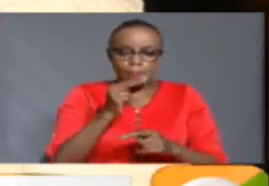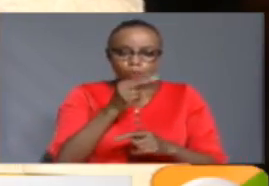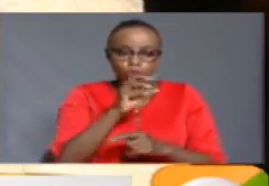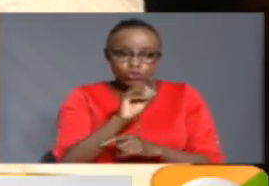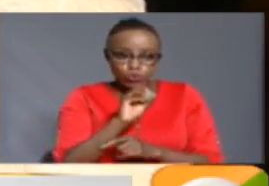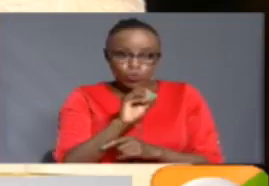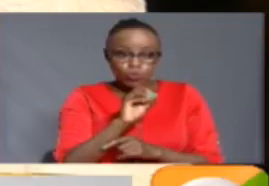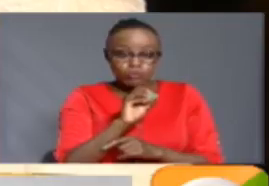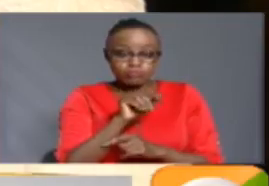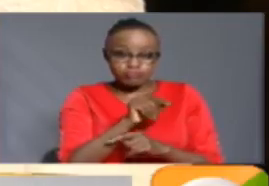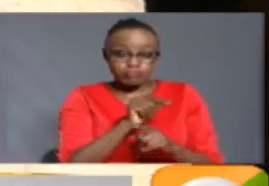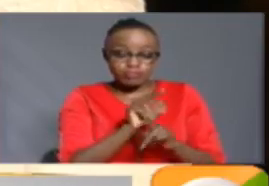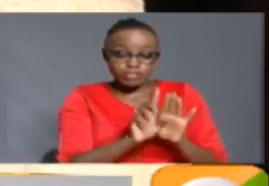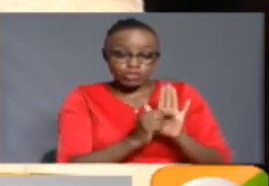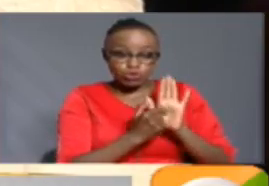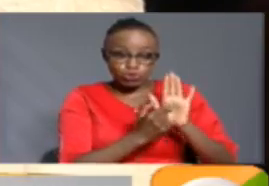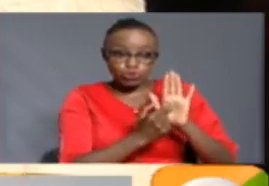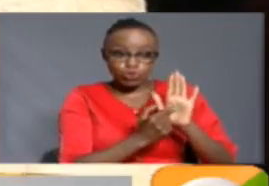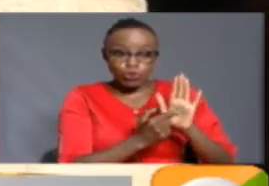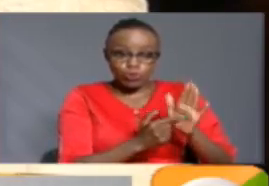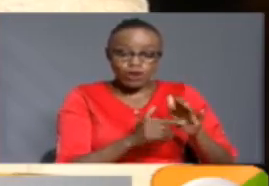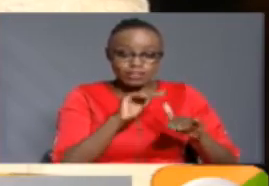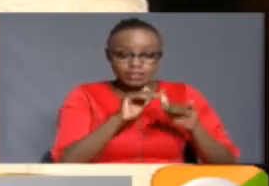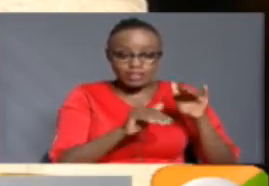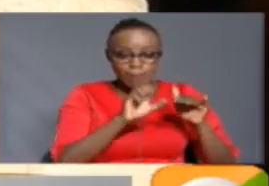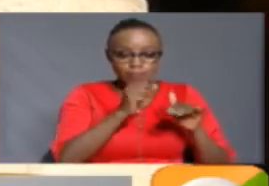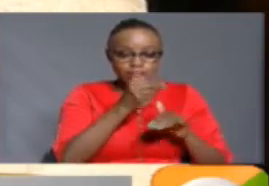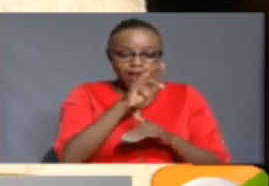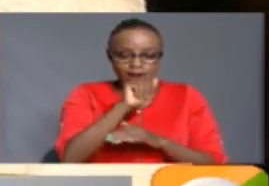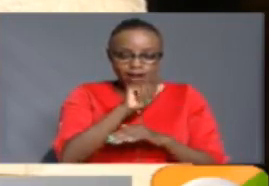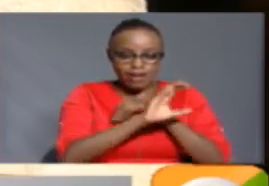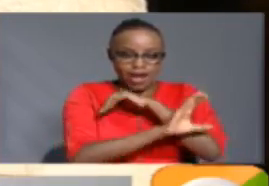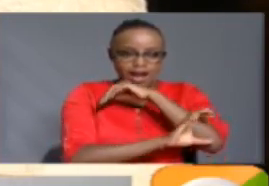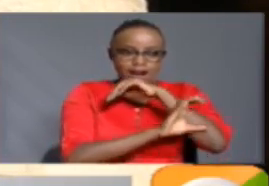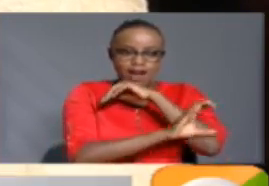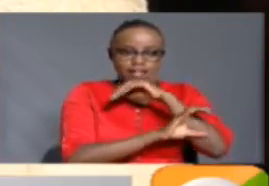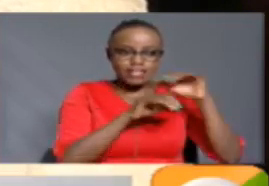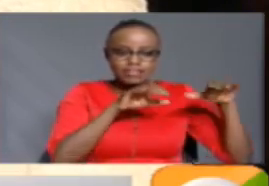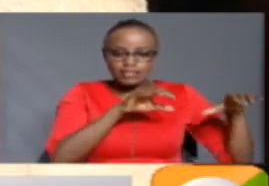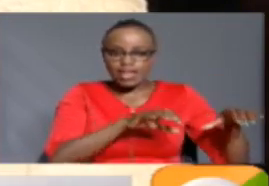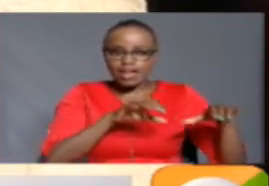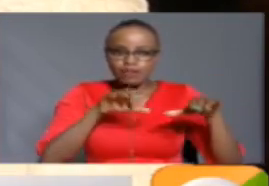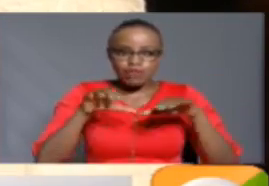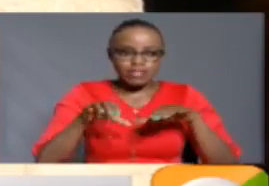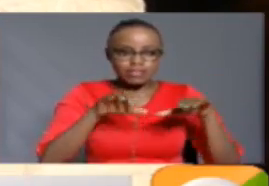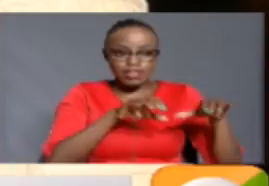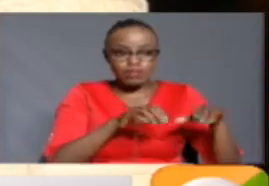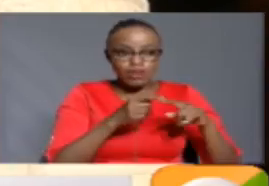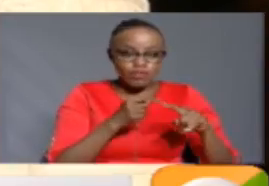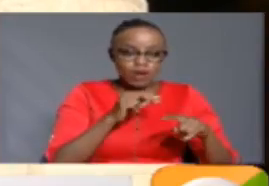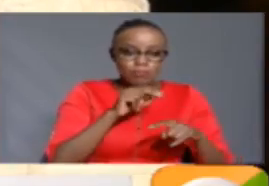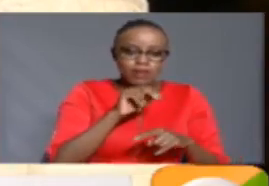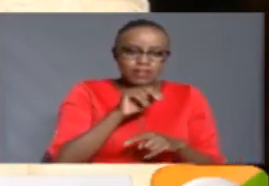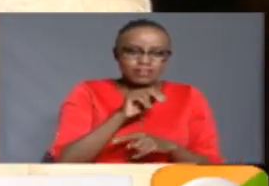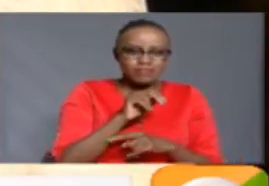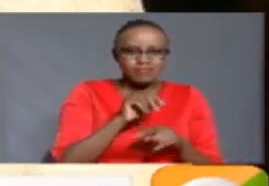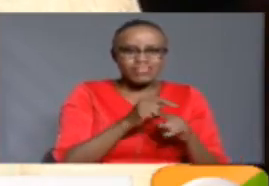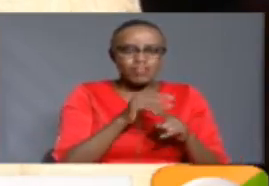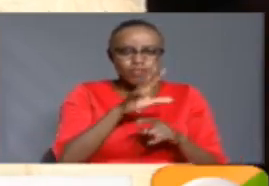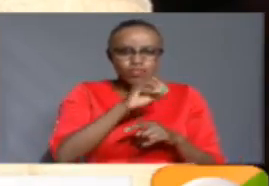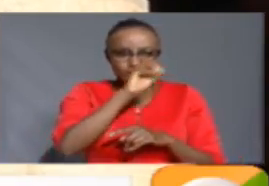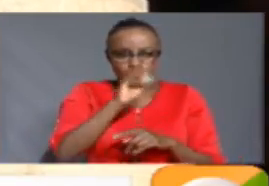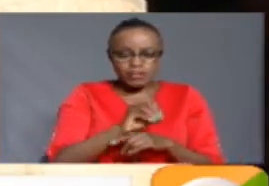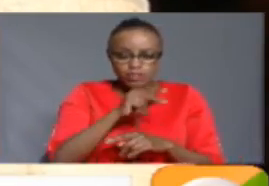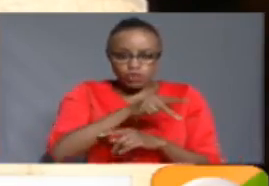Organization that is projecting that sub-Saharan African countries will suffer from NCDs. About 50% of